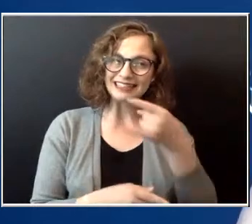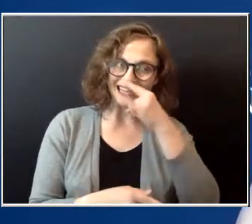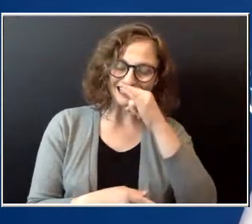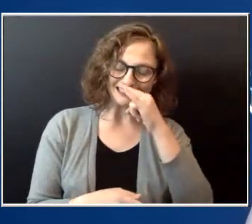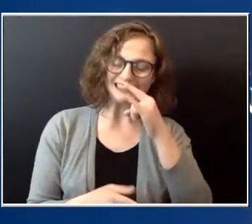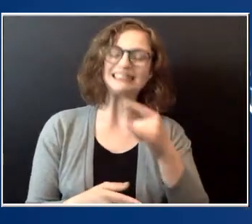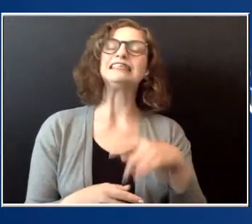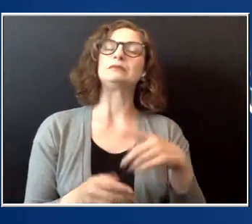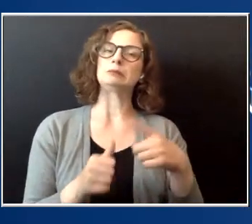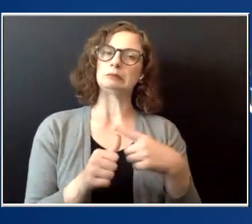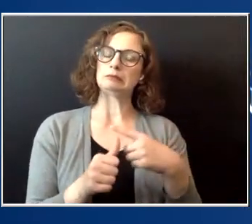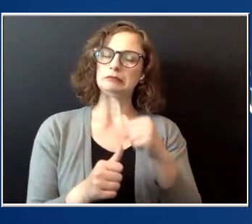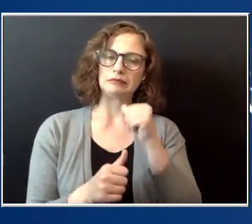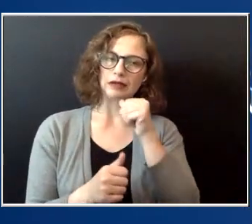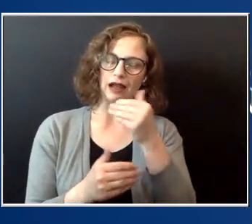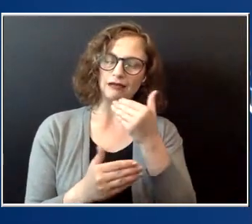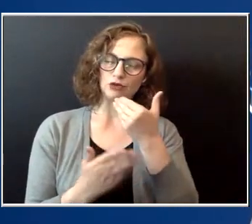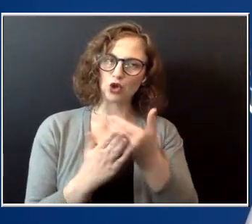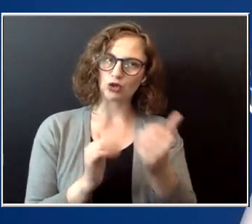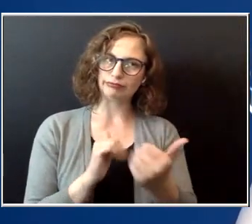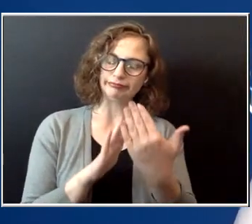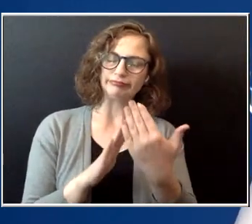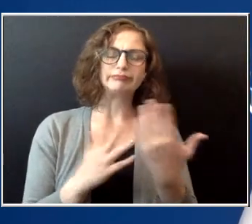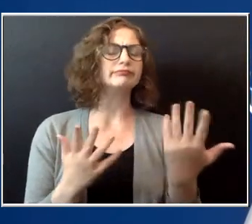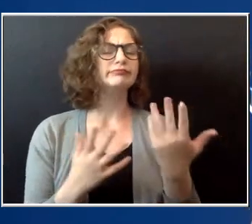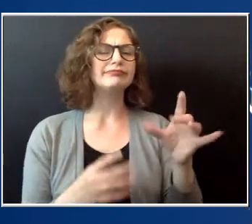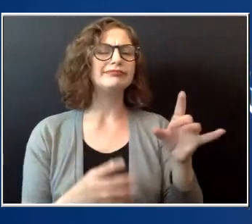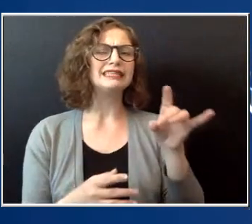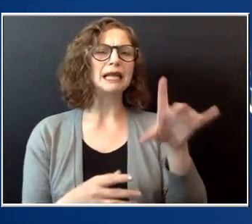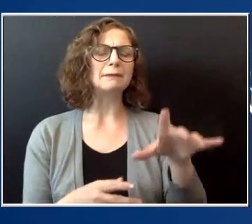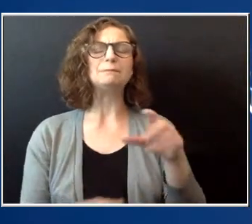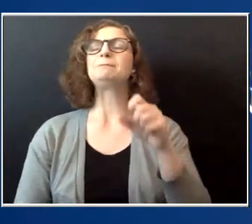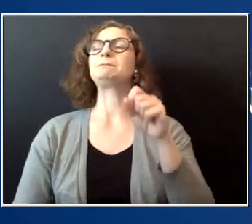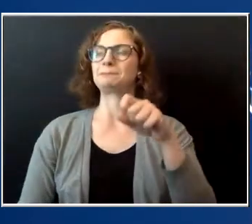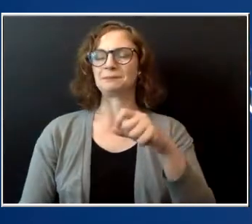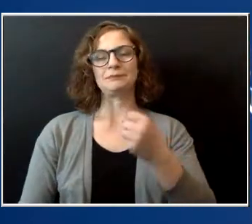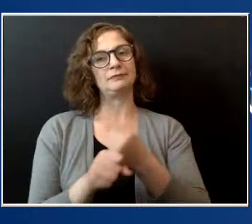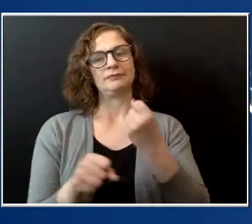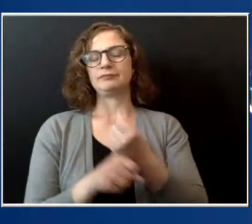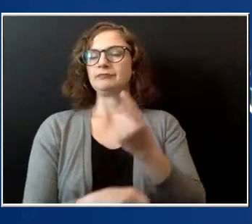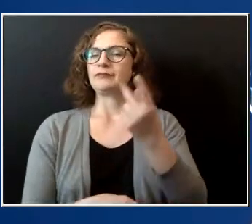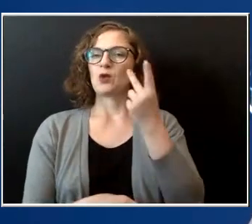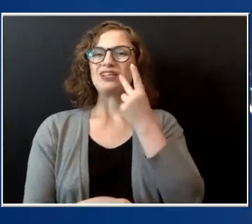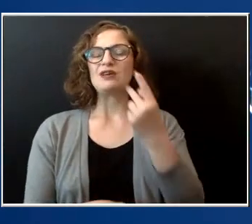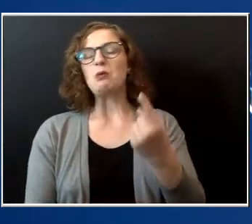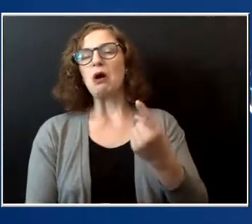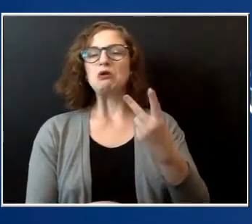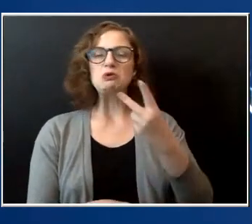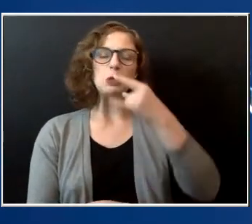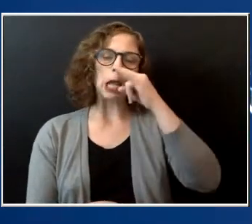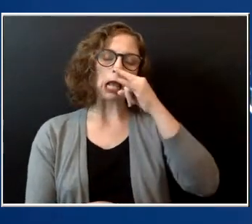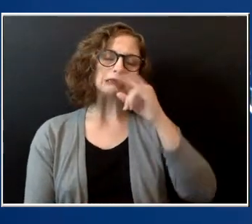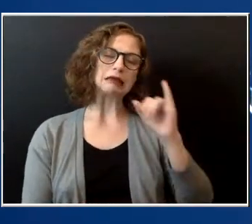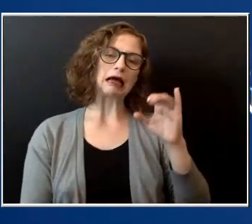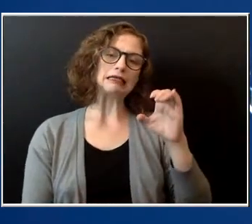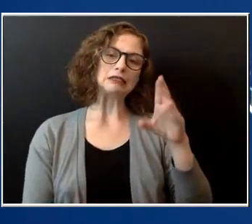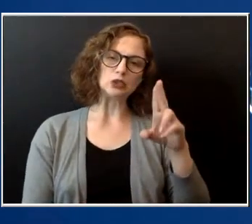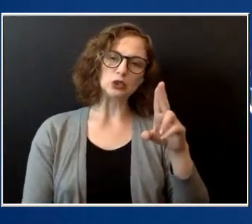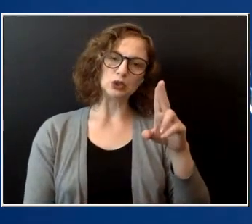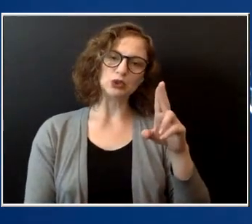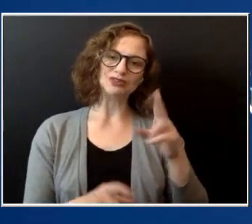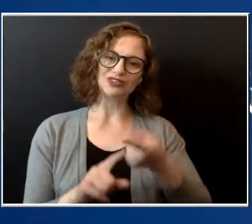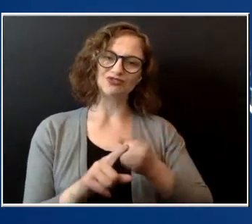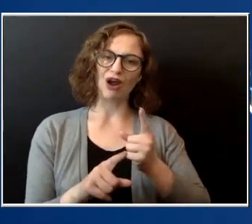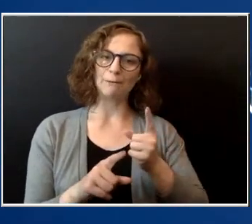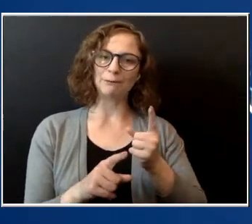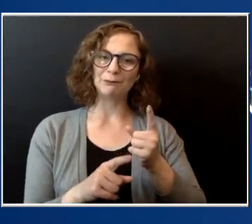sad cases. We always see one or two in the ICU per year. About 40% of the time, a parent has said that they forgot that their kid